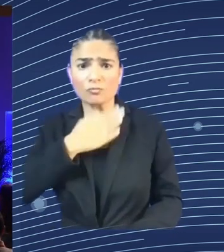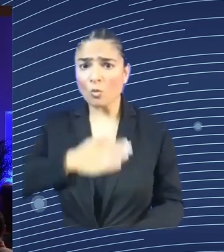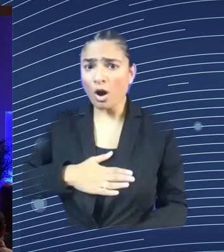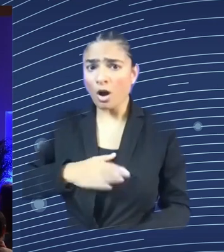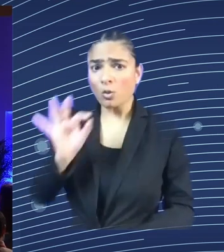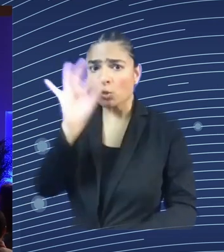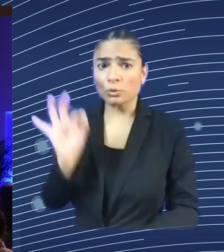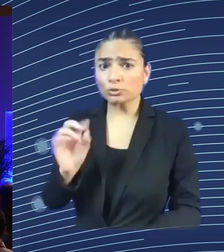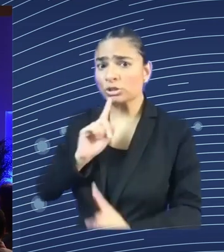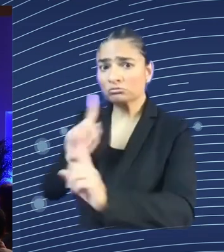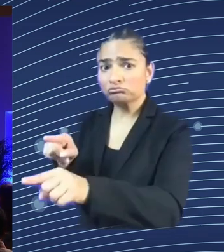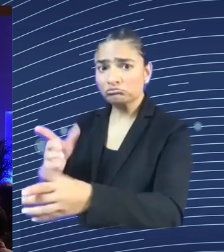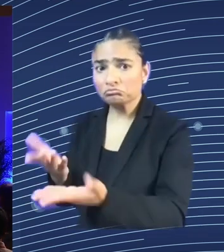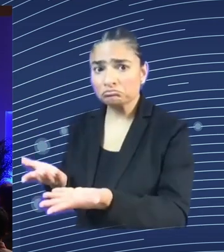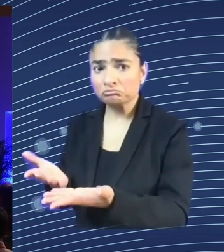basically, now